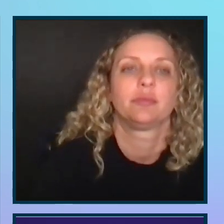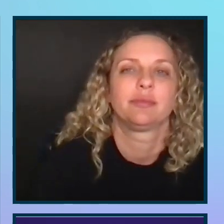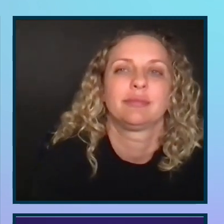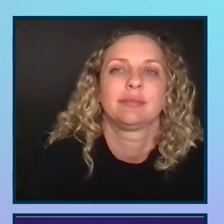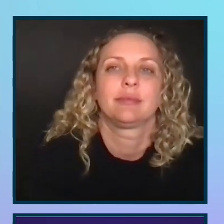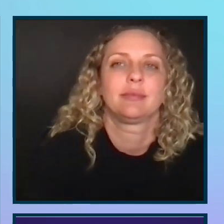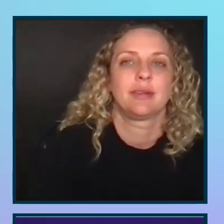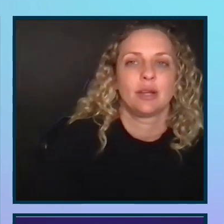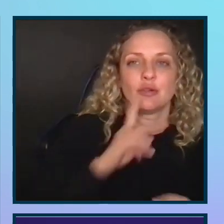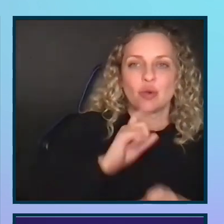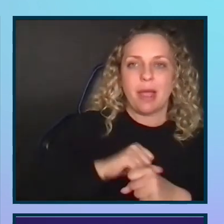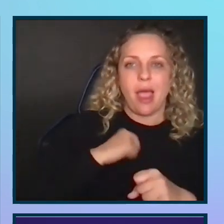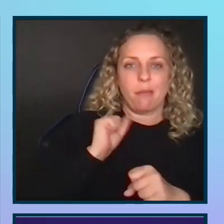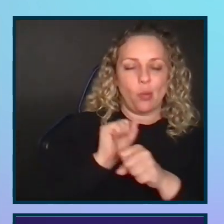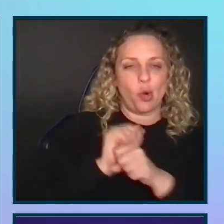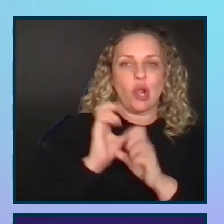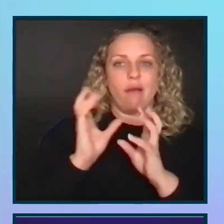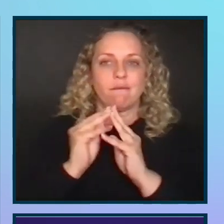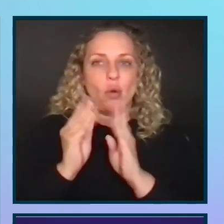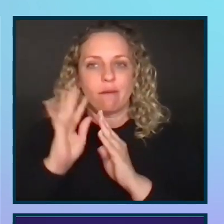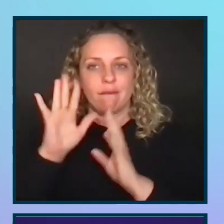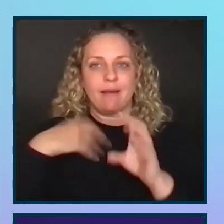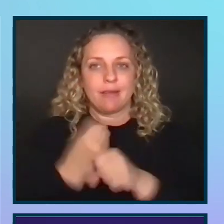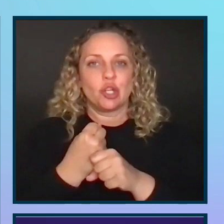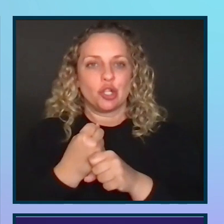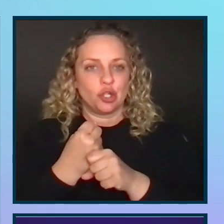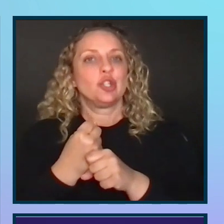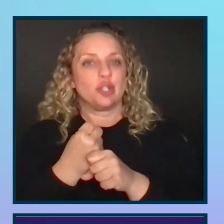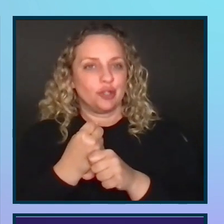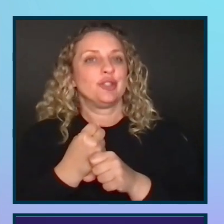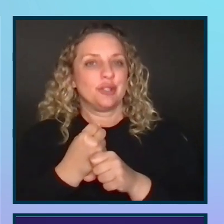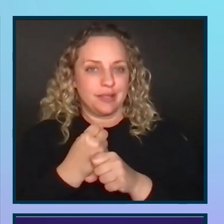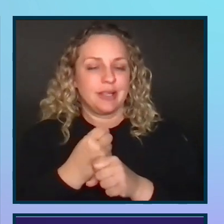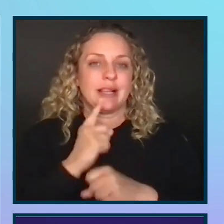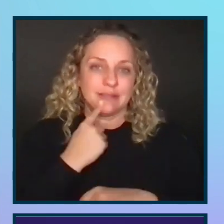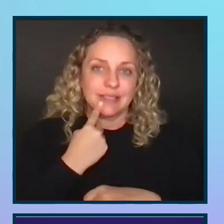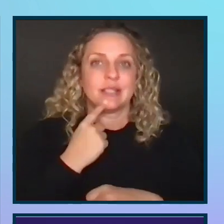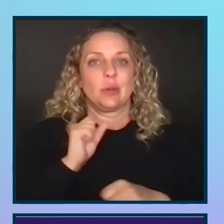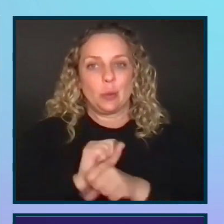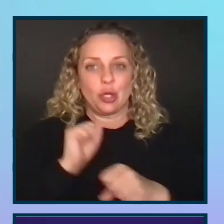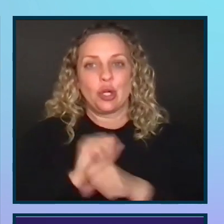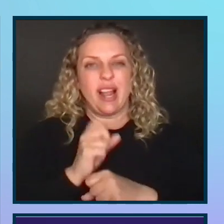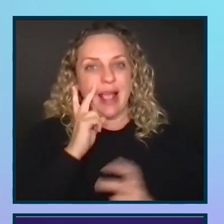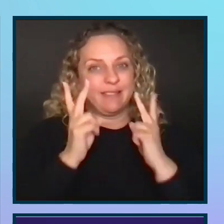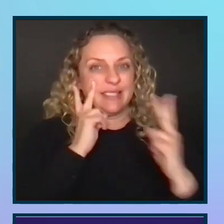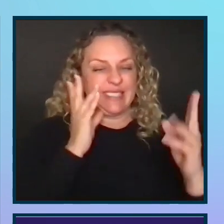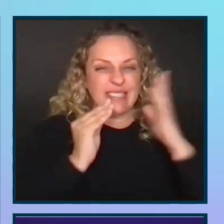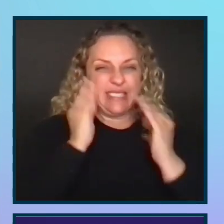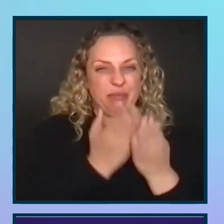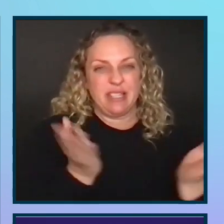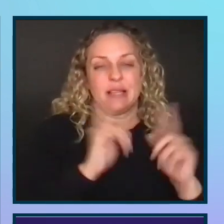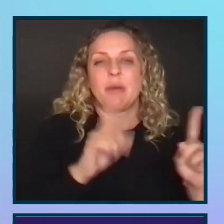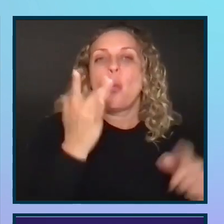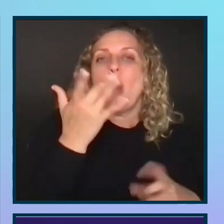years. I previously have been in fintech, so 5 years of serious form work. So I've seen some stuff. But